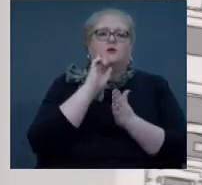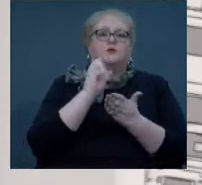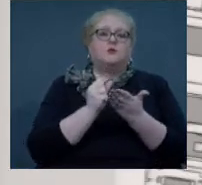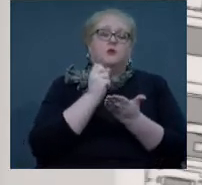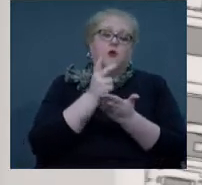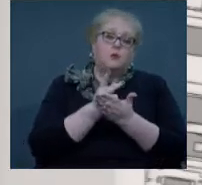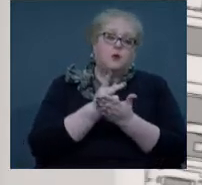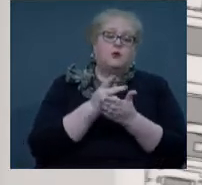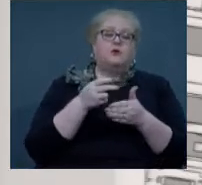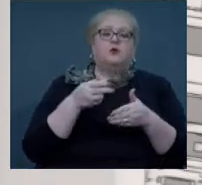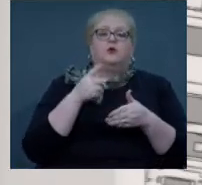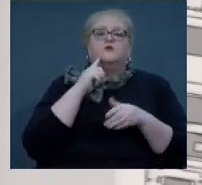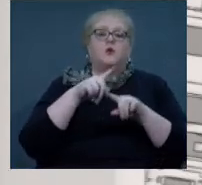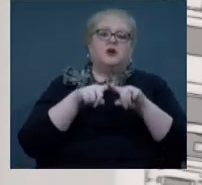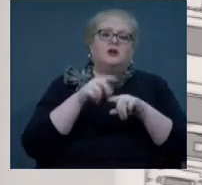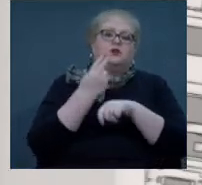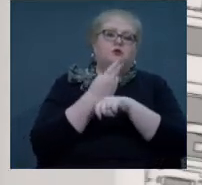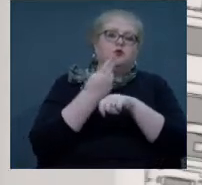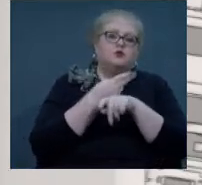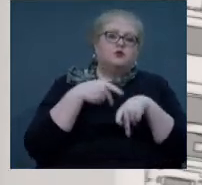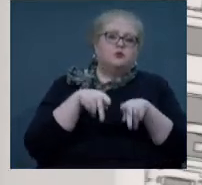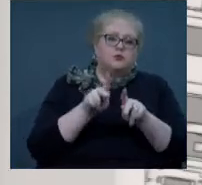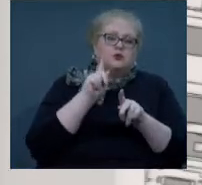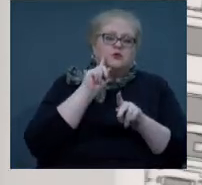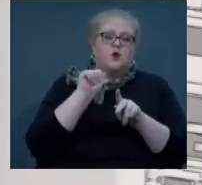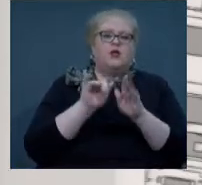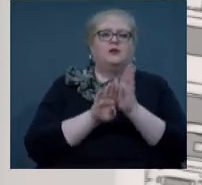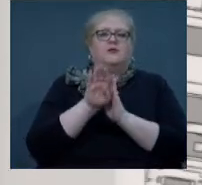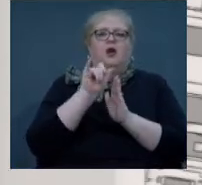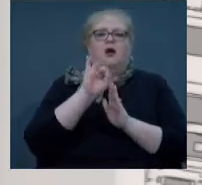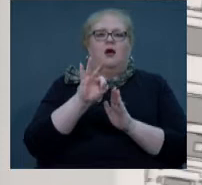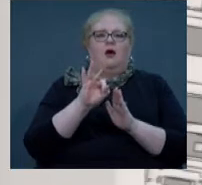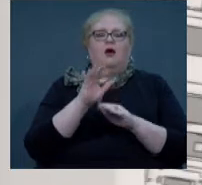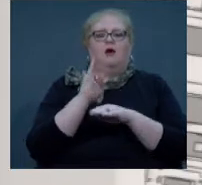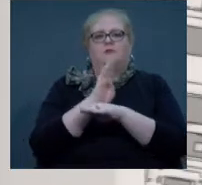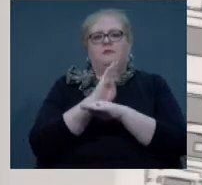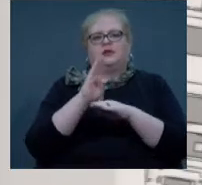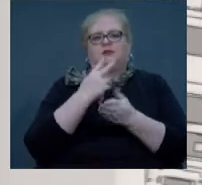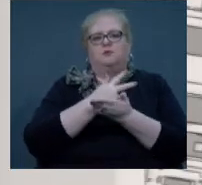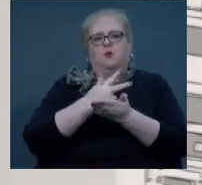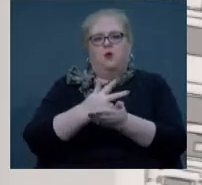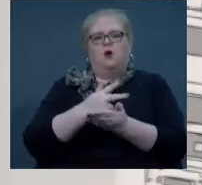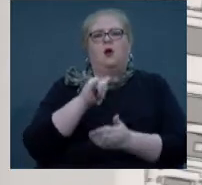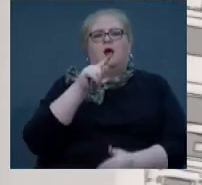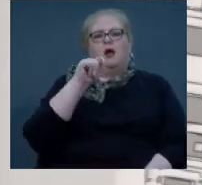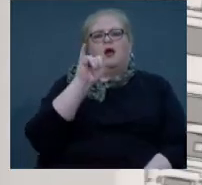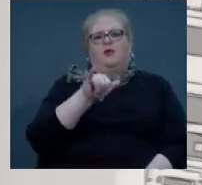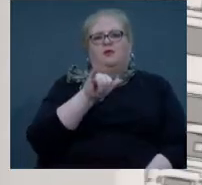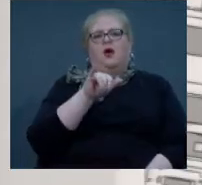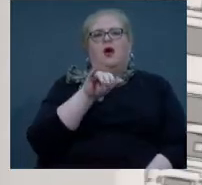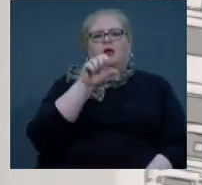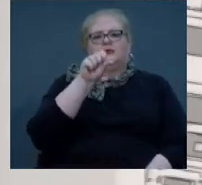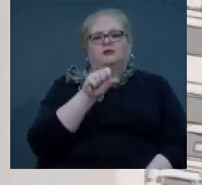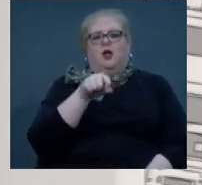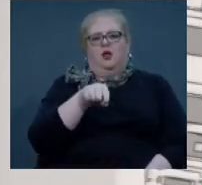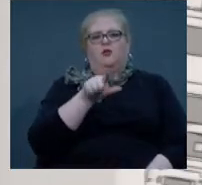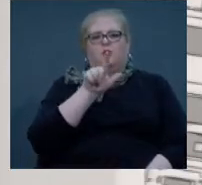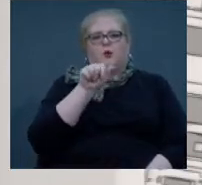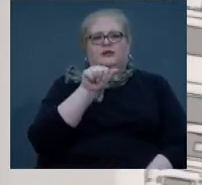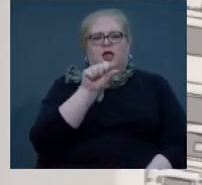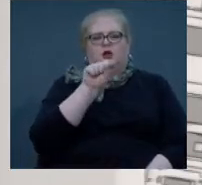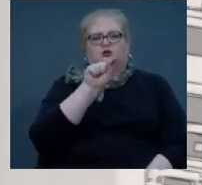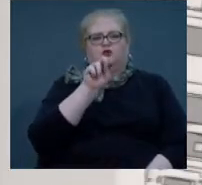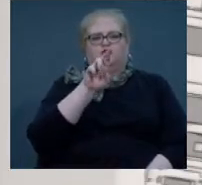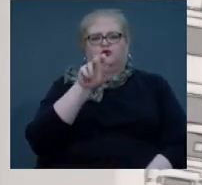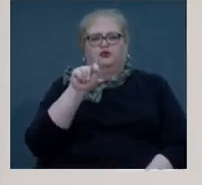conditional use permit to allow for the development of a commercial parking lot on the UU zone property at 200 South Louisiana Street. The property is comprised